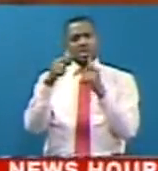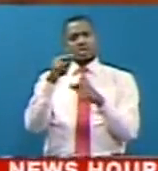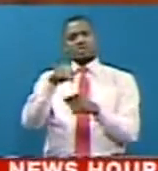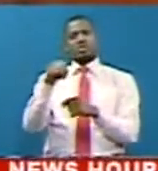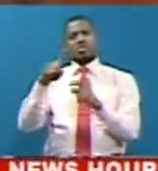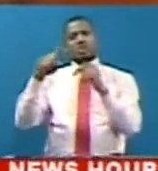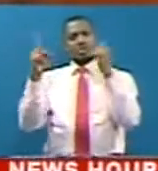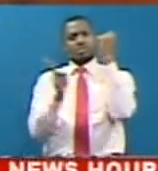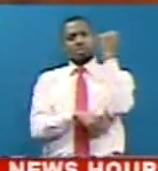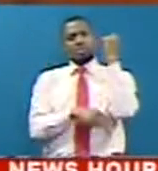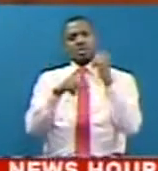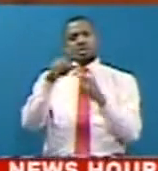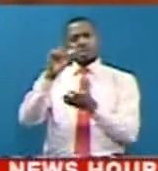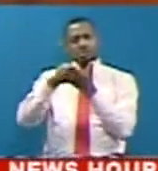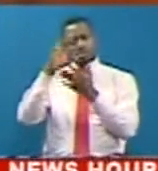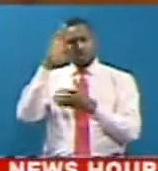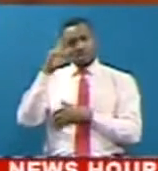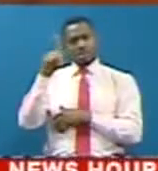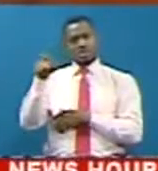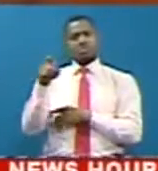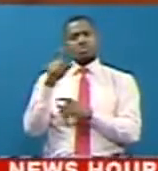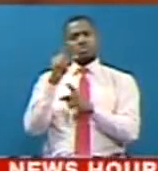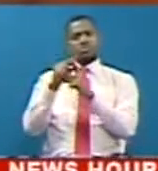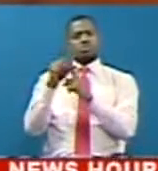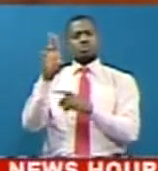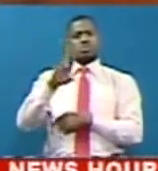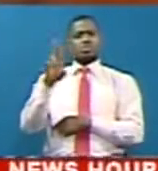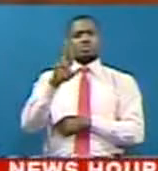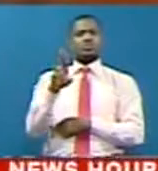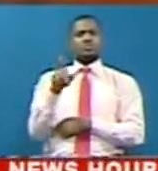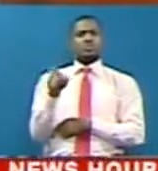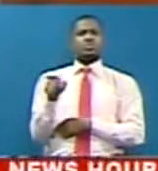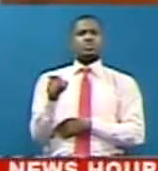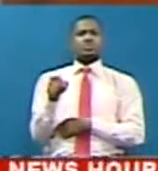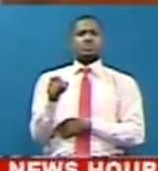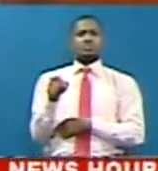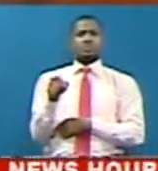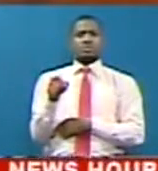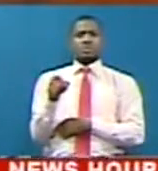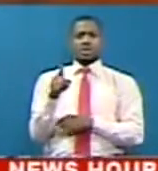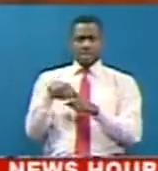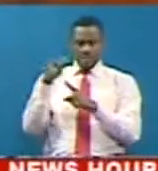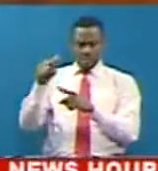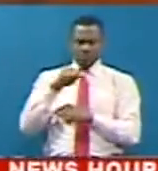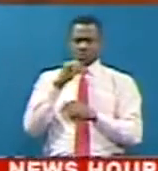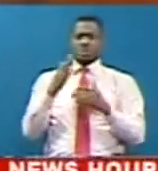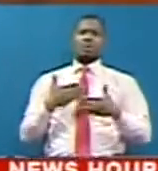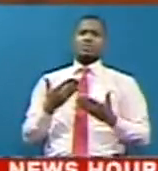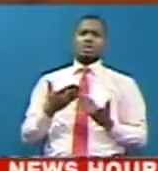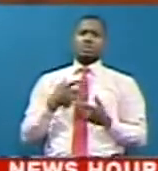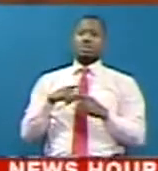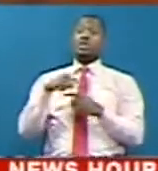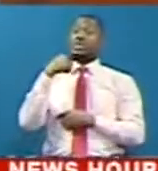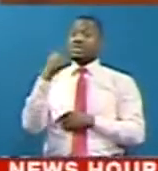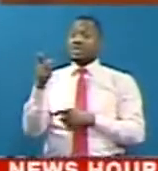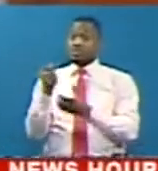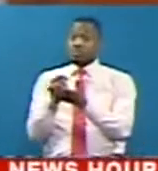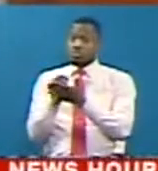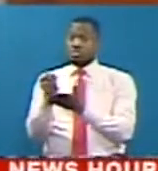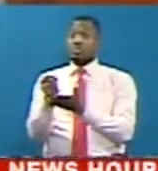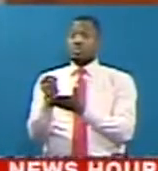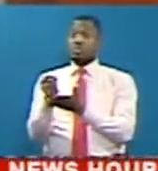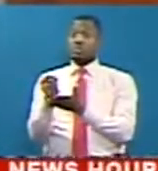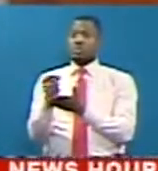need to punish Kennedy Ajapon for those unfortunate words, you know, is concerned. Yes, he has not been happy. So telling him that truth, I'm